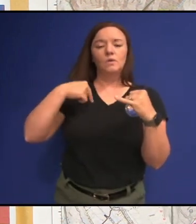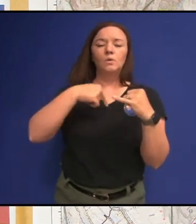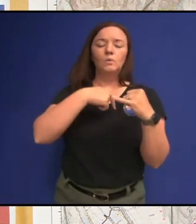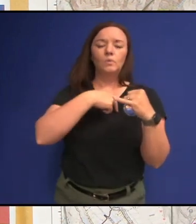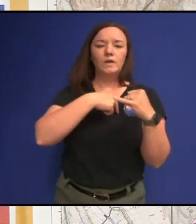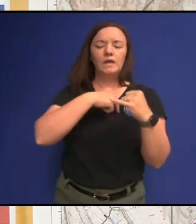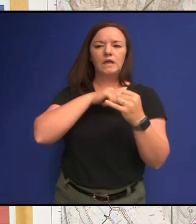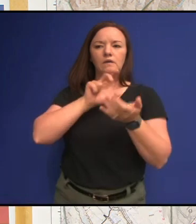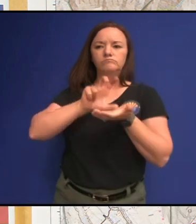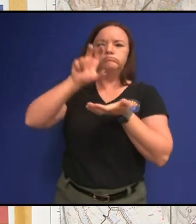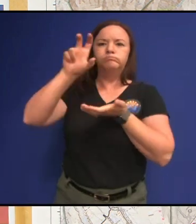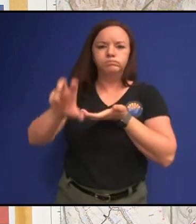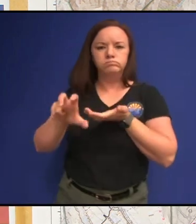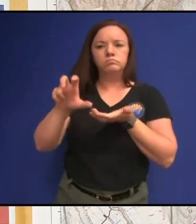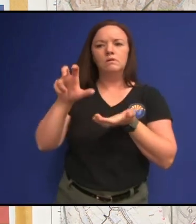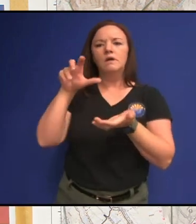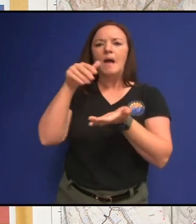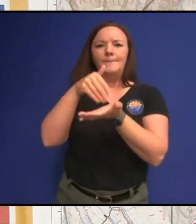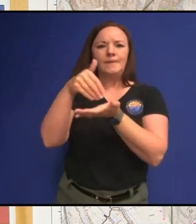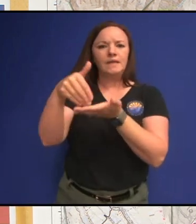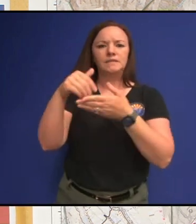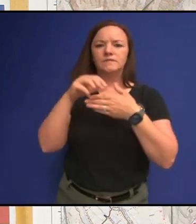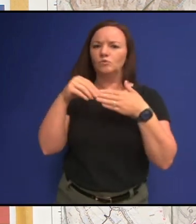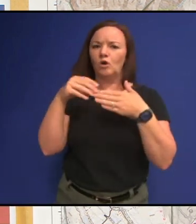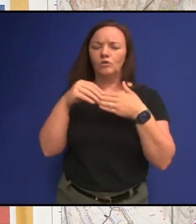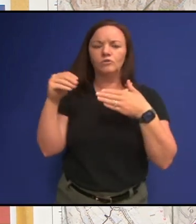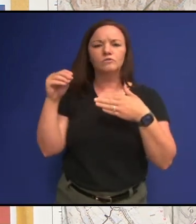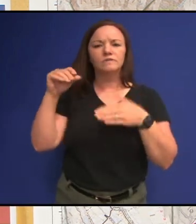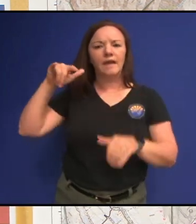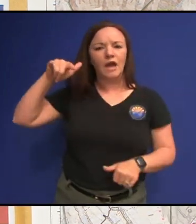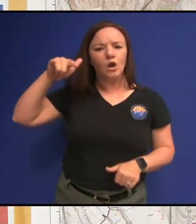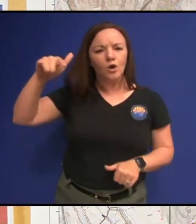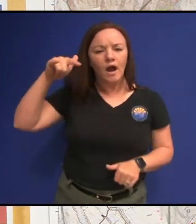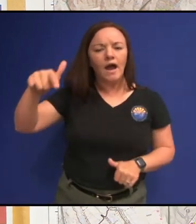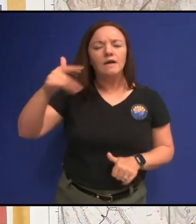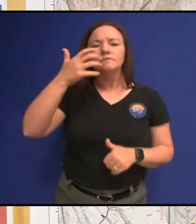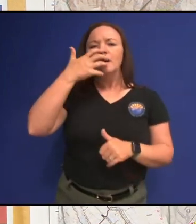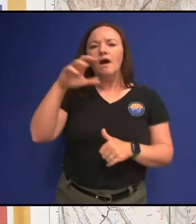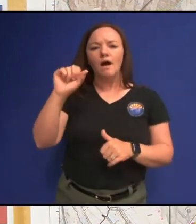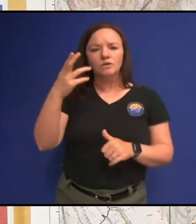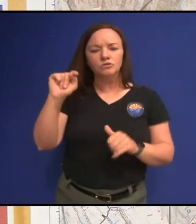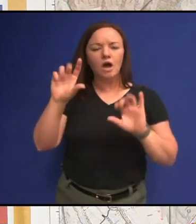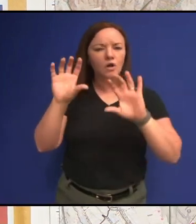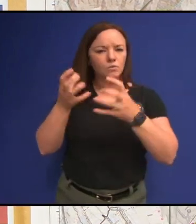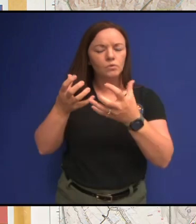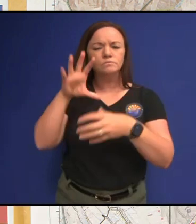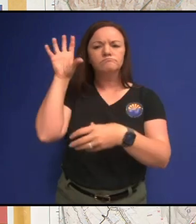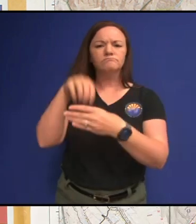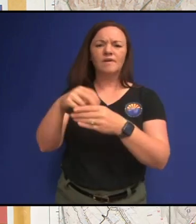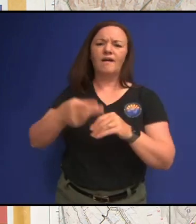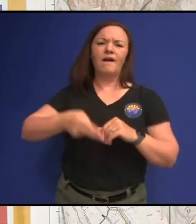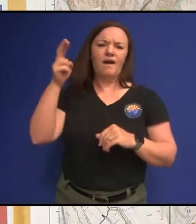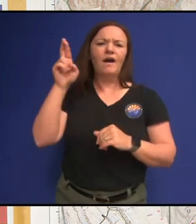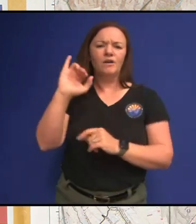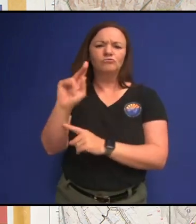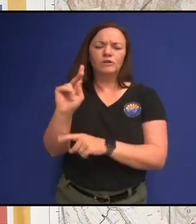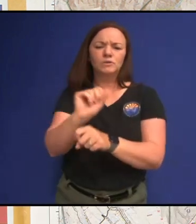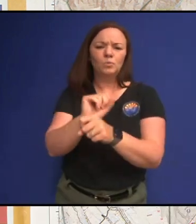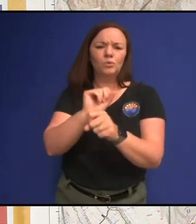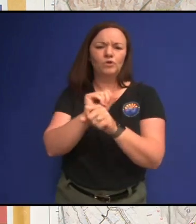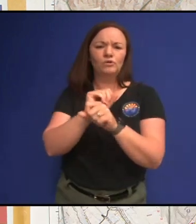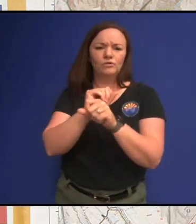millions of dollars in aircraft and hotshot crews engaged in some really high-risk work along this edge